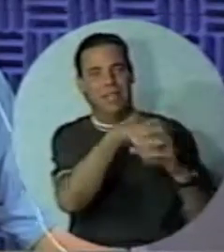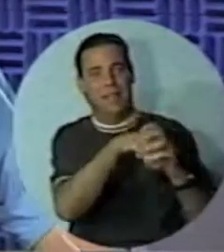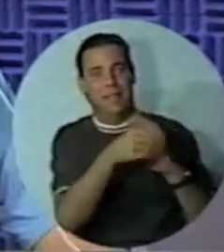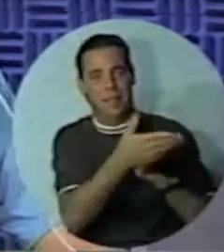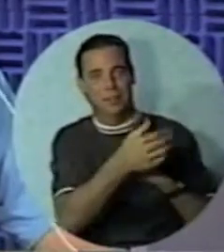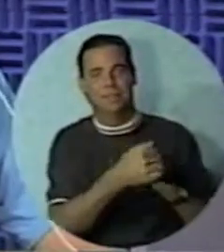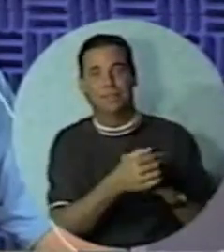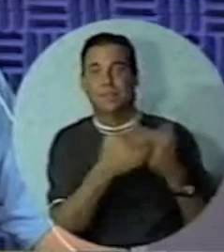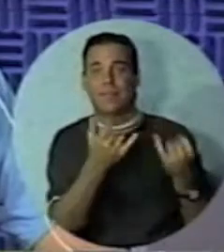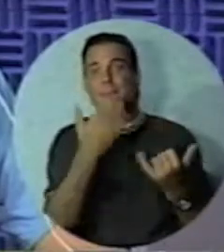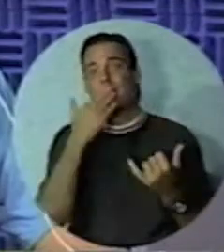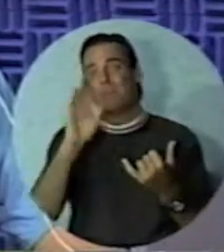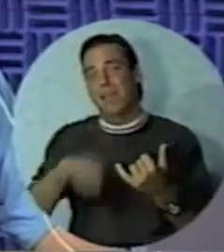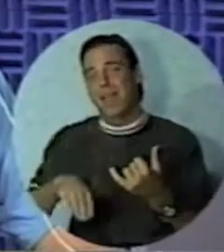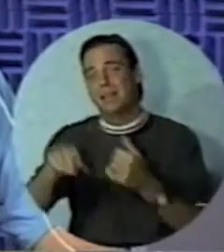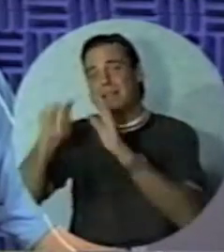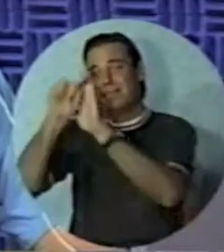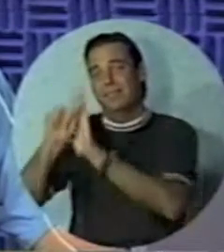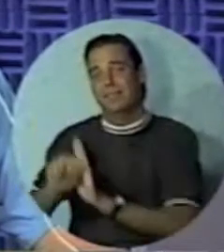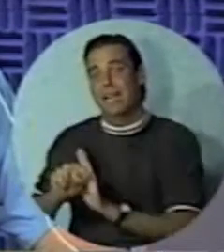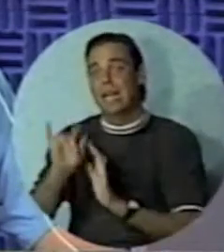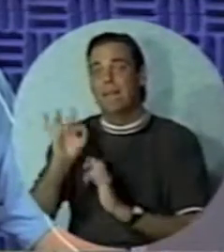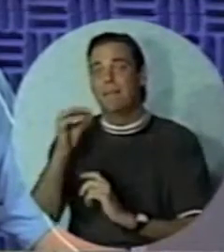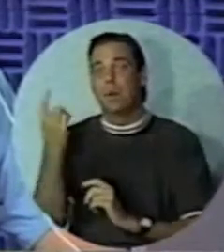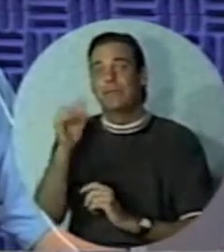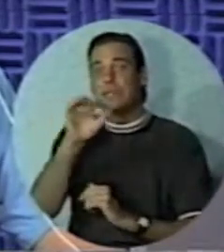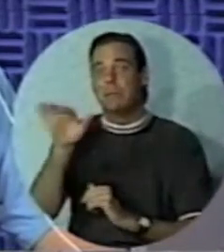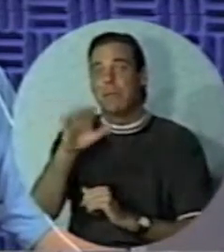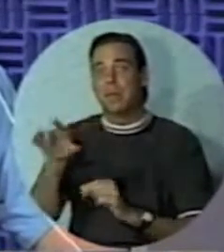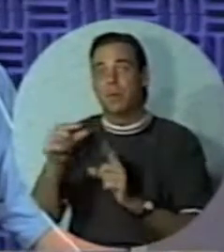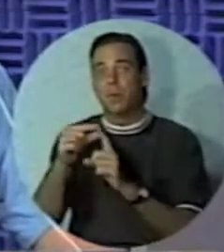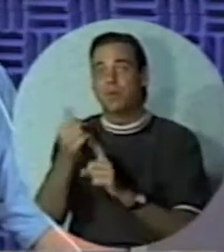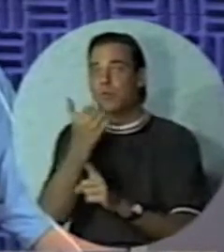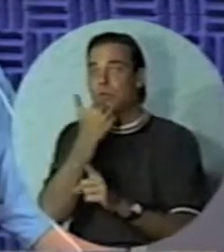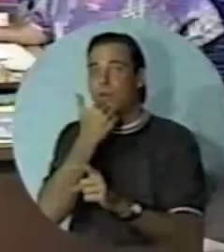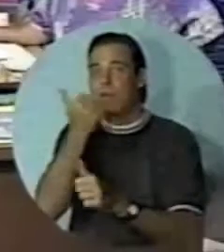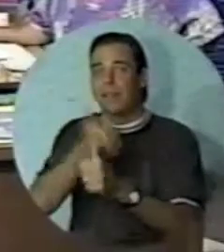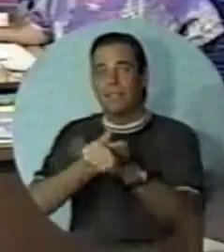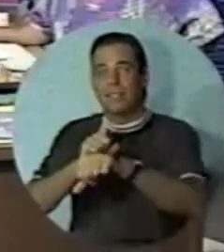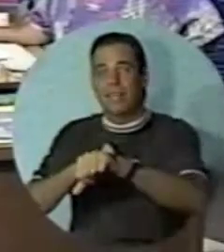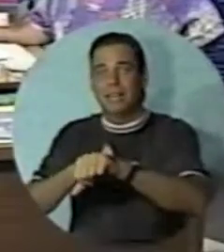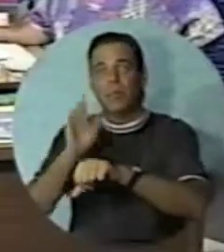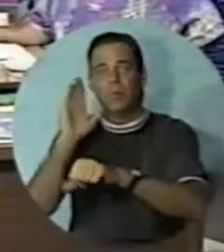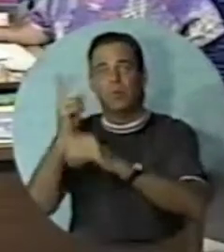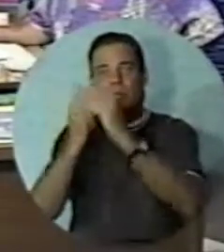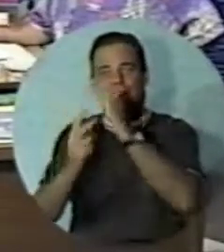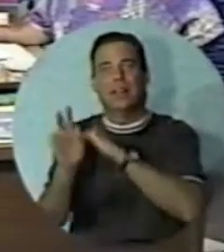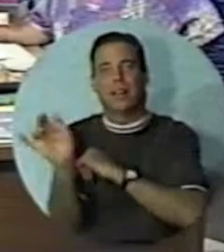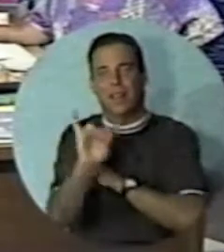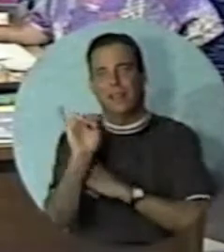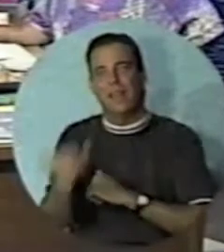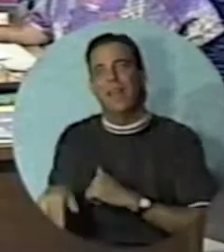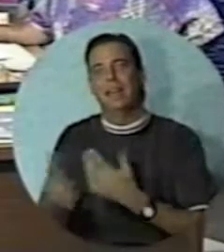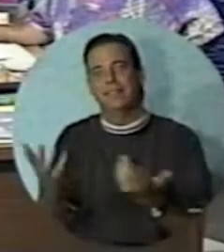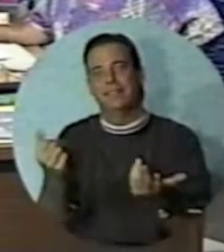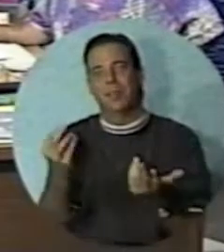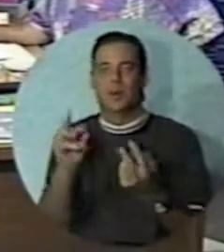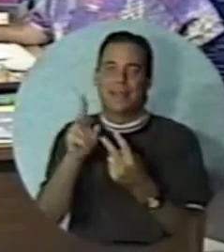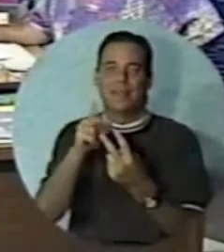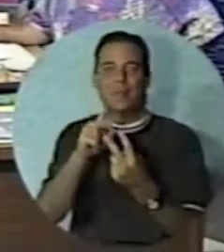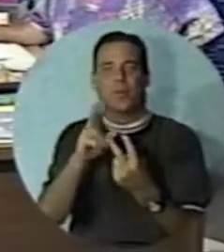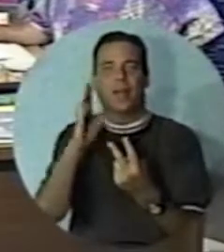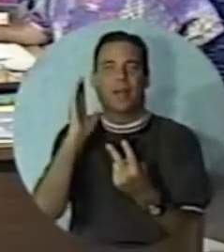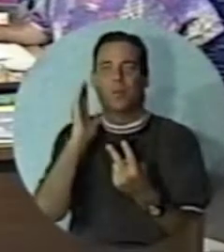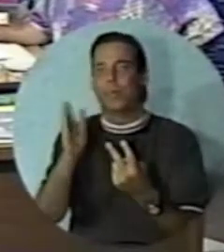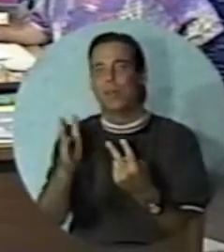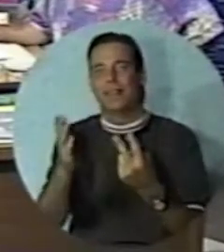Now, the bad point is that if you always spell the word wrong every time, it'll predict it that way. So either way, you're going to